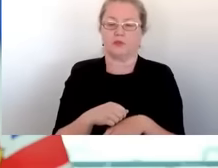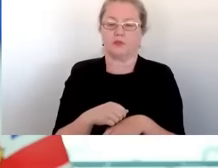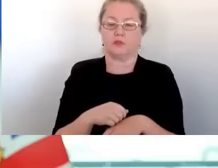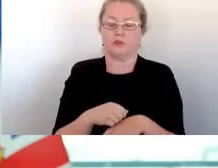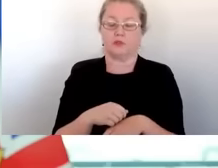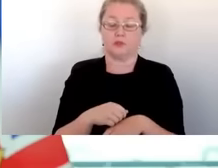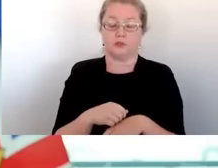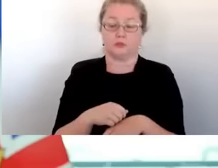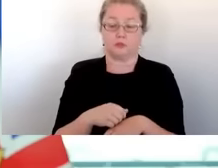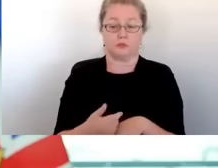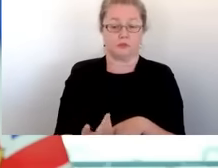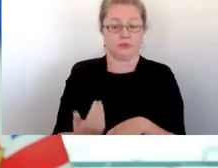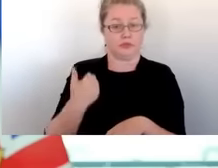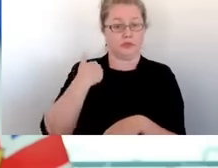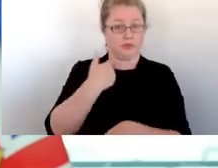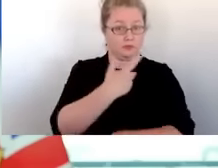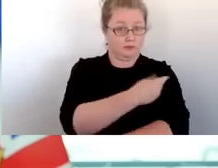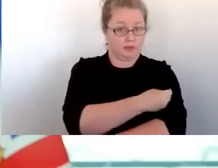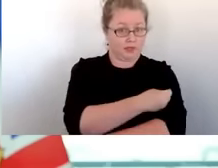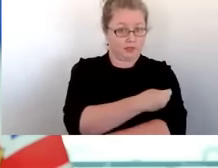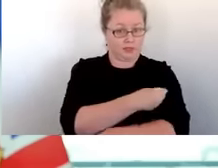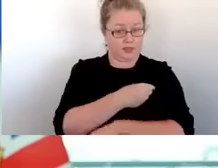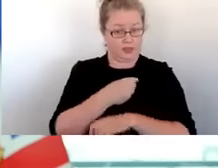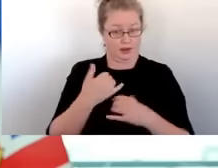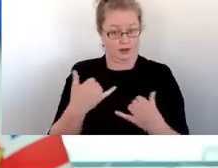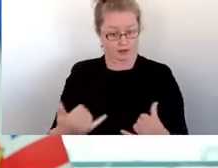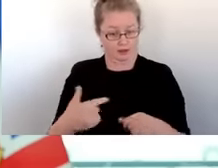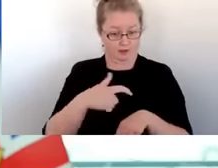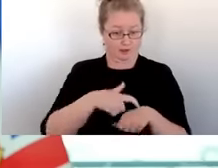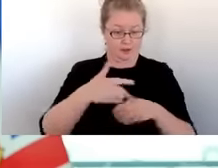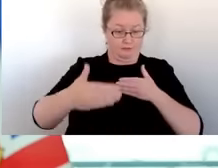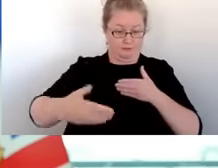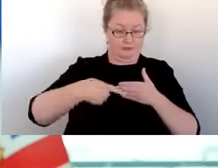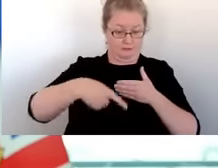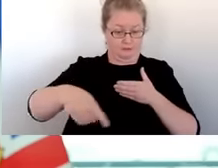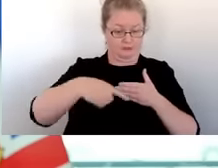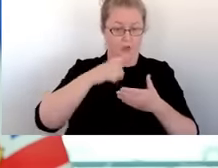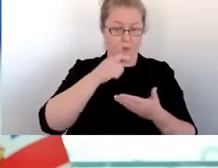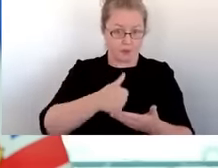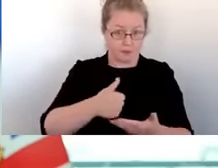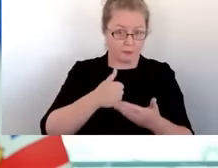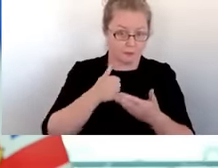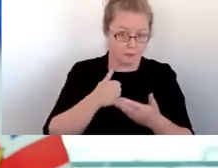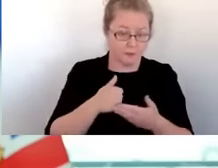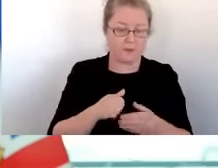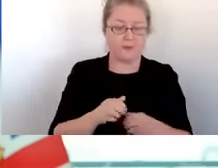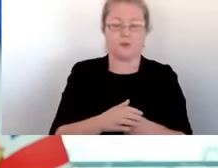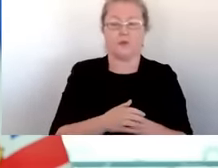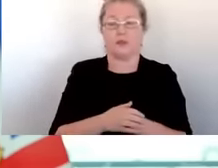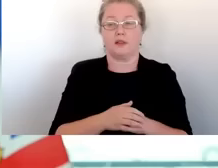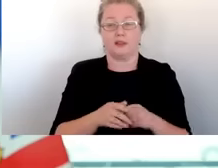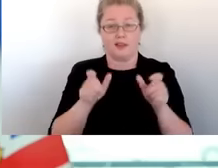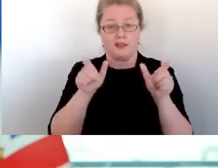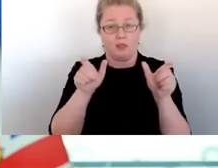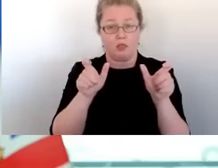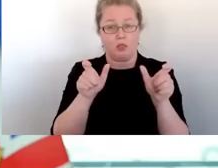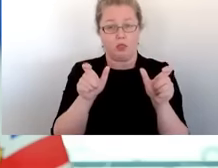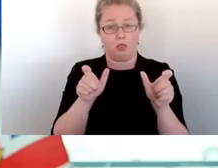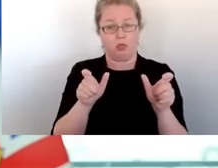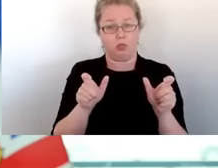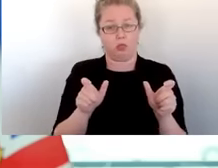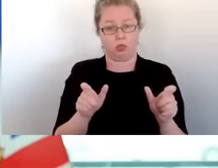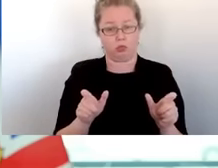all, the interval from your last vaccine is a really important indicator. As Dr. Henry has said, immunity does wane. So